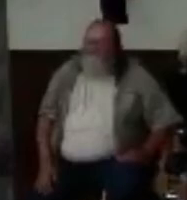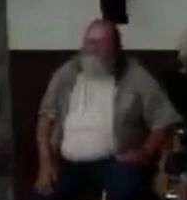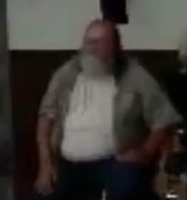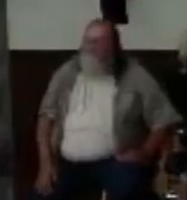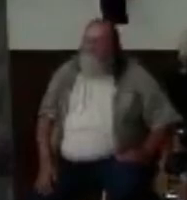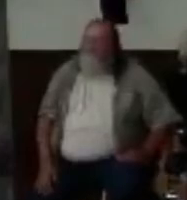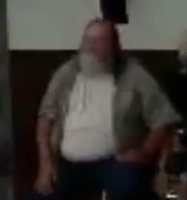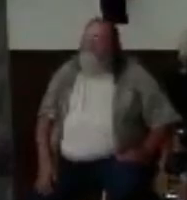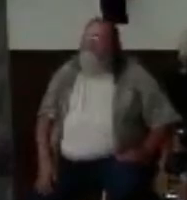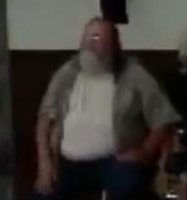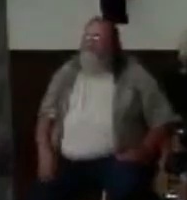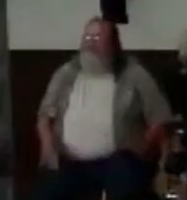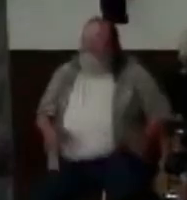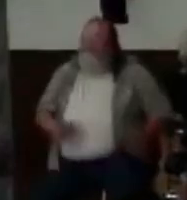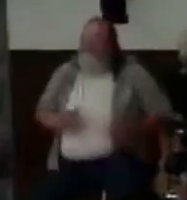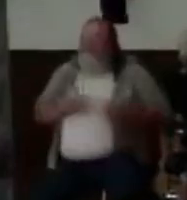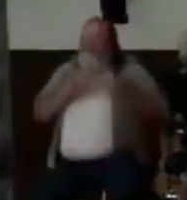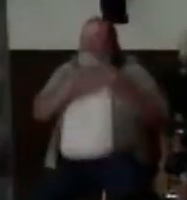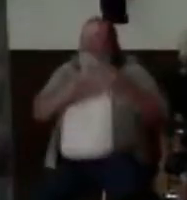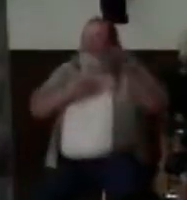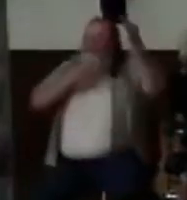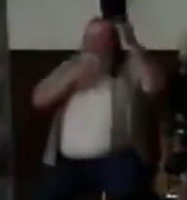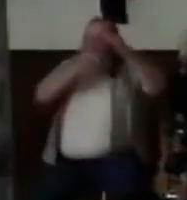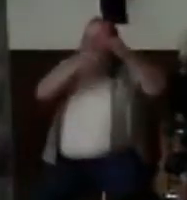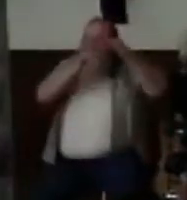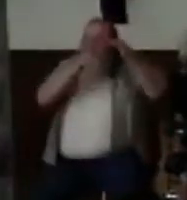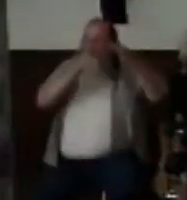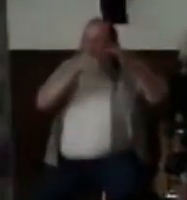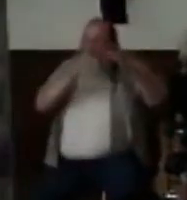They were living for the hope of relief.